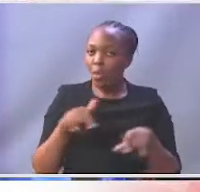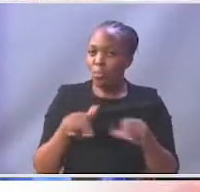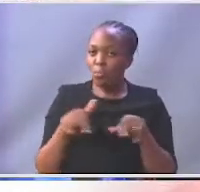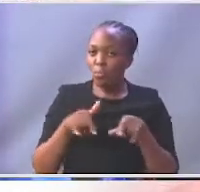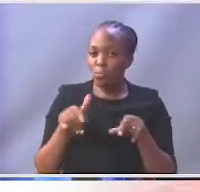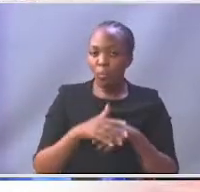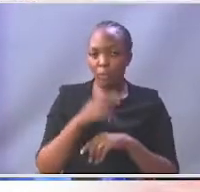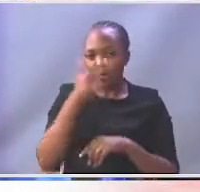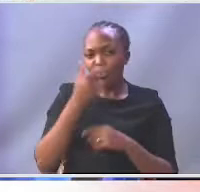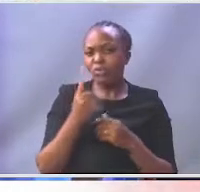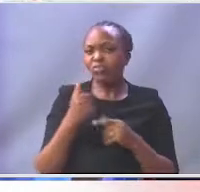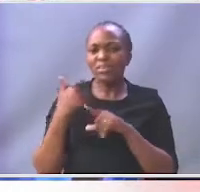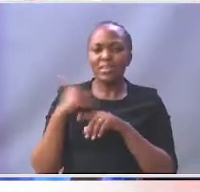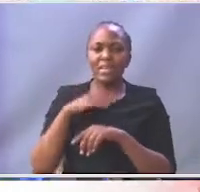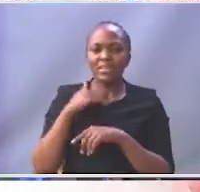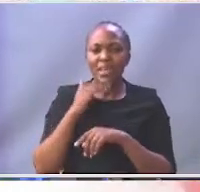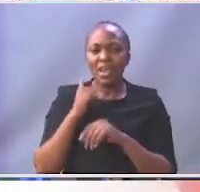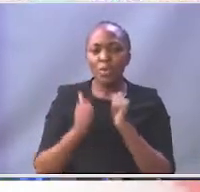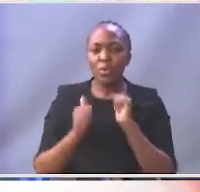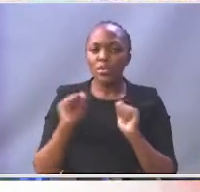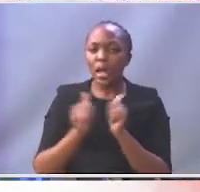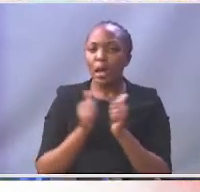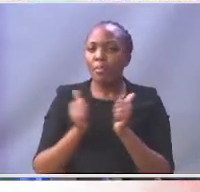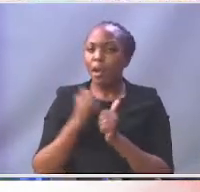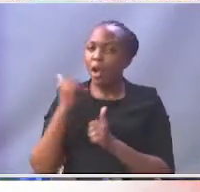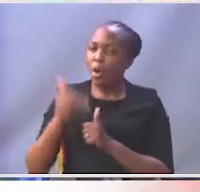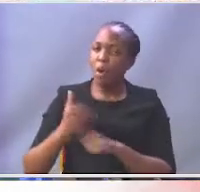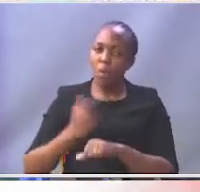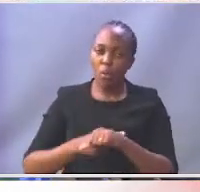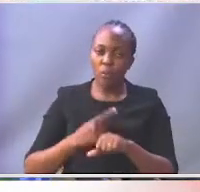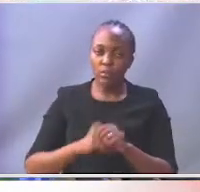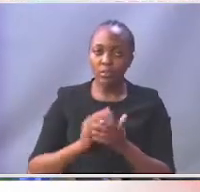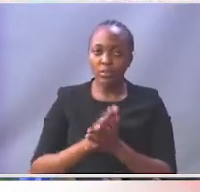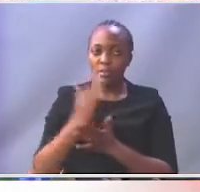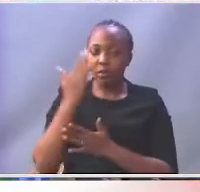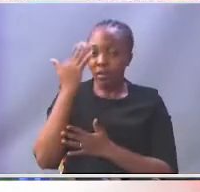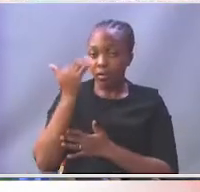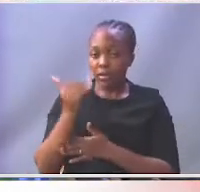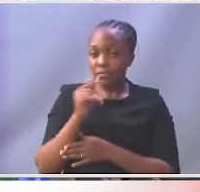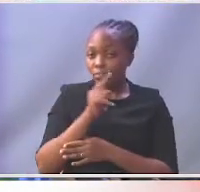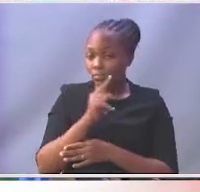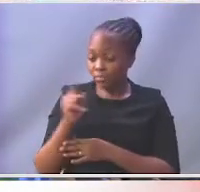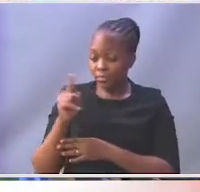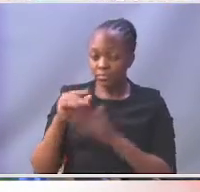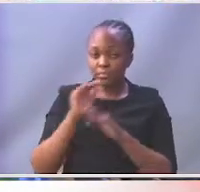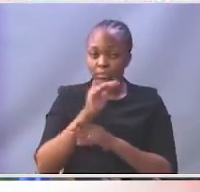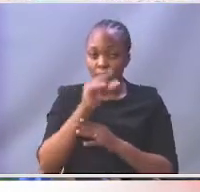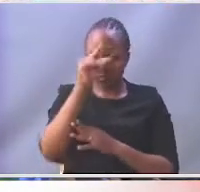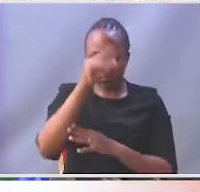The leaders have, however, questioned the planned operation, urging the government to speed it up